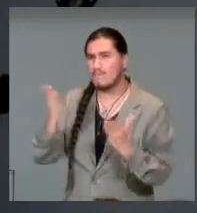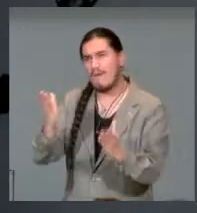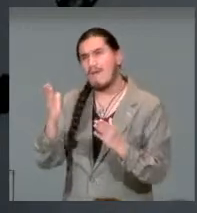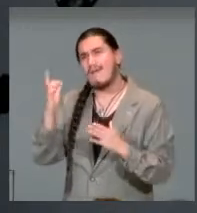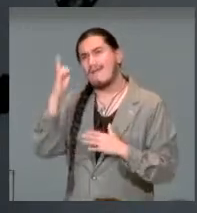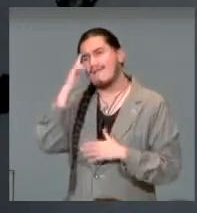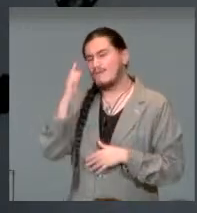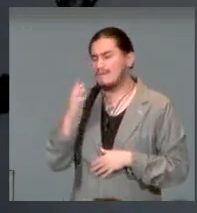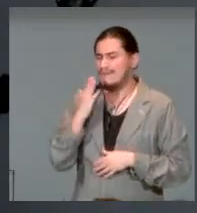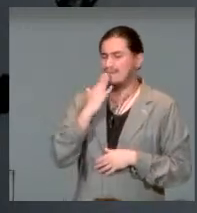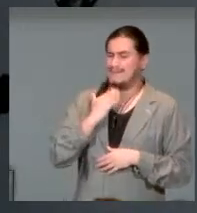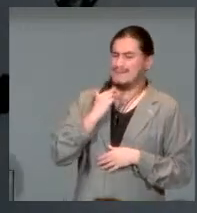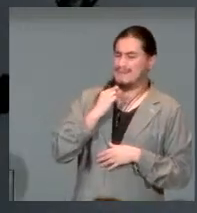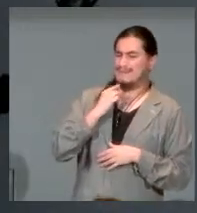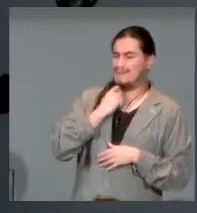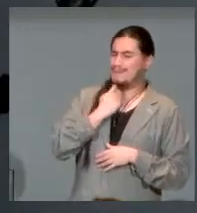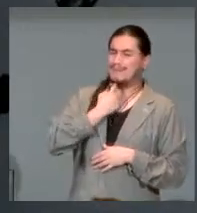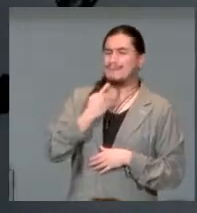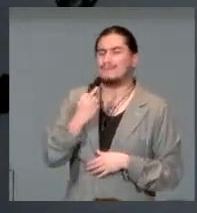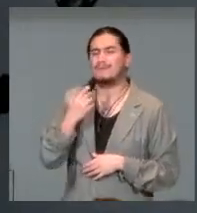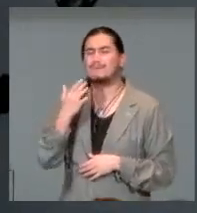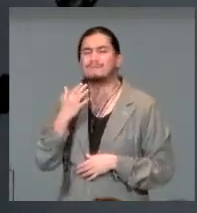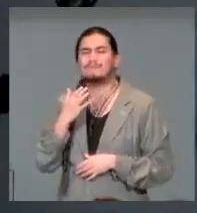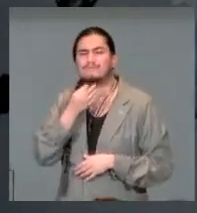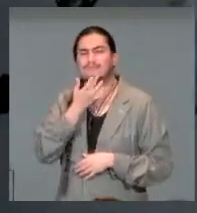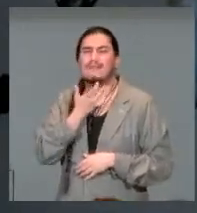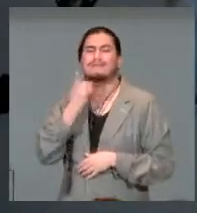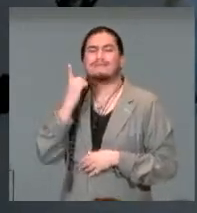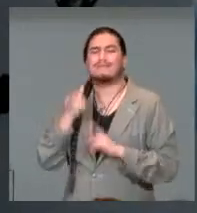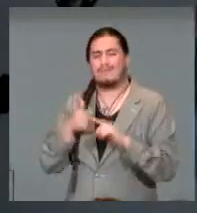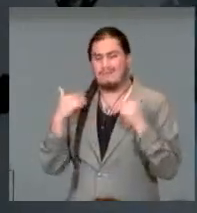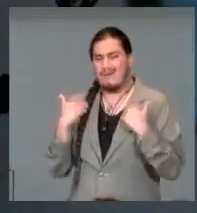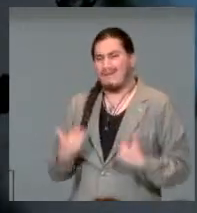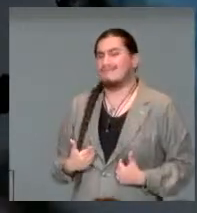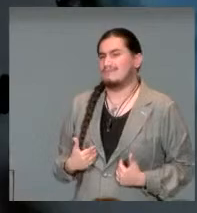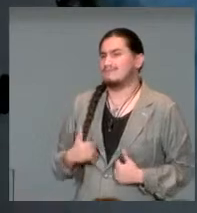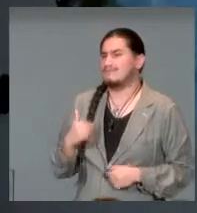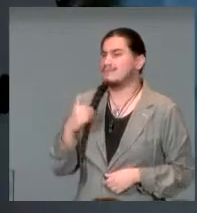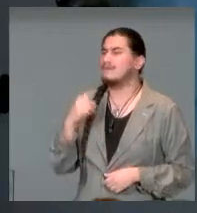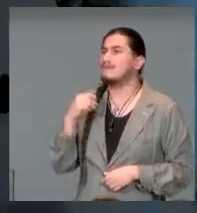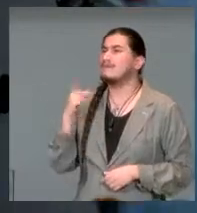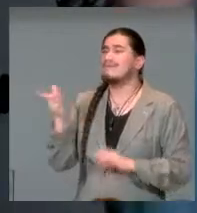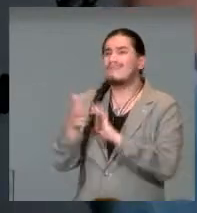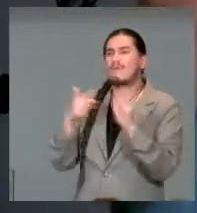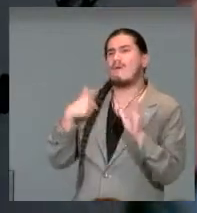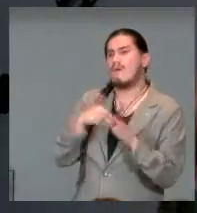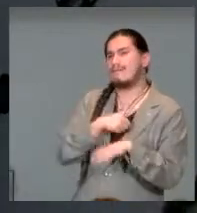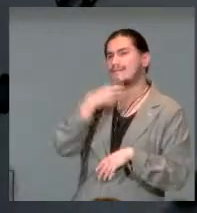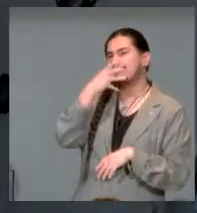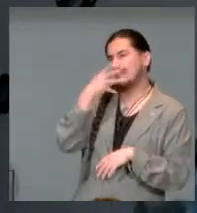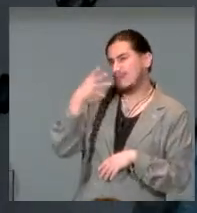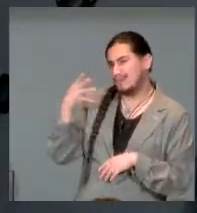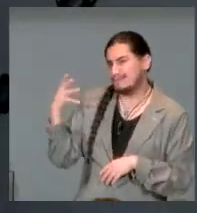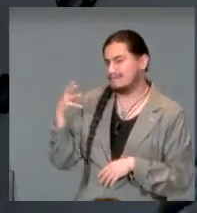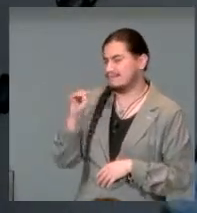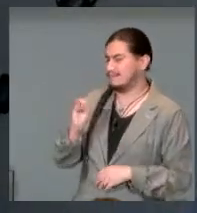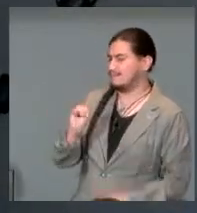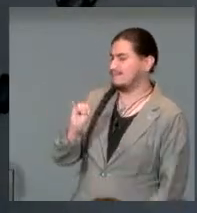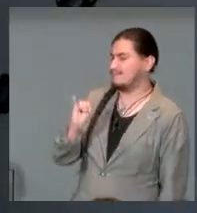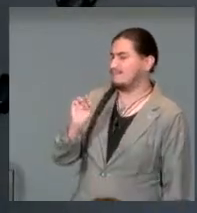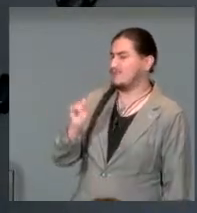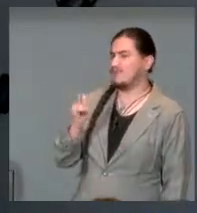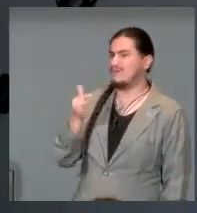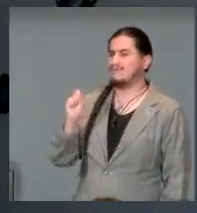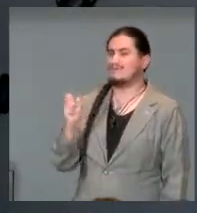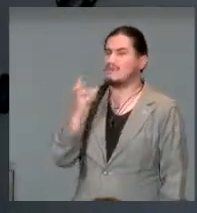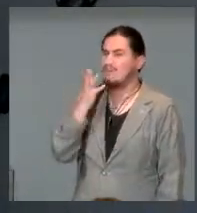erasing the bitter taste of dead bodies from tongue. You see, they call a lot of us immigrants, wetbacks,